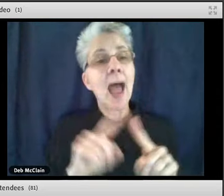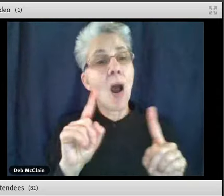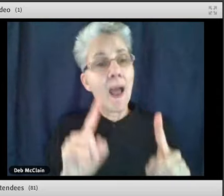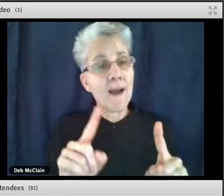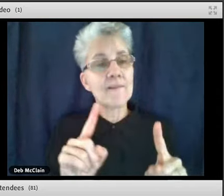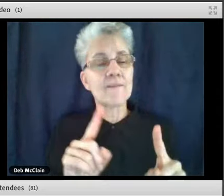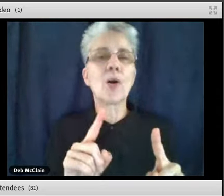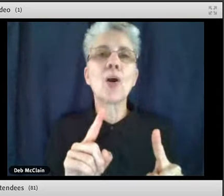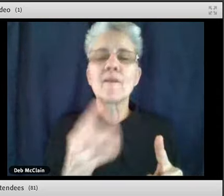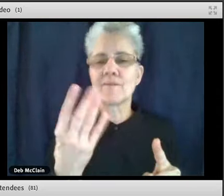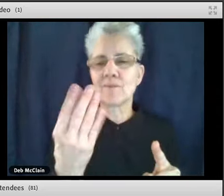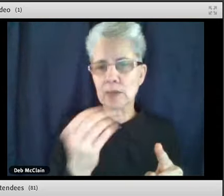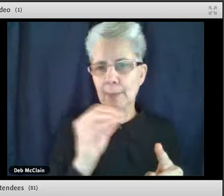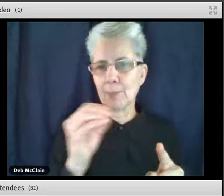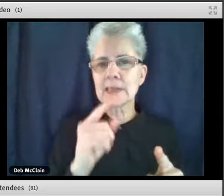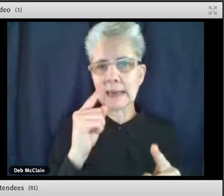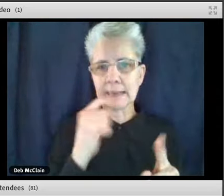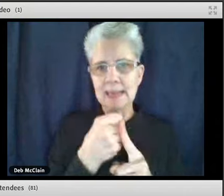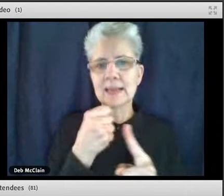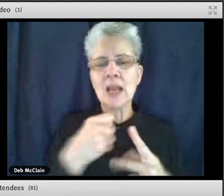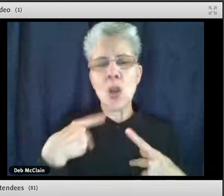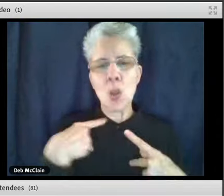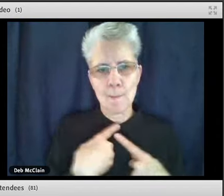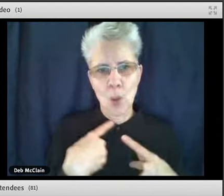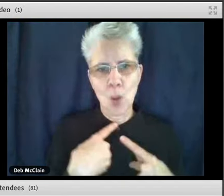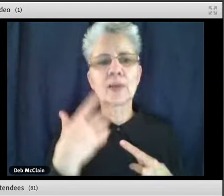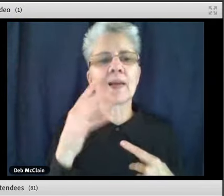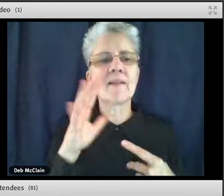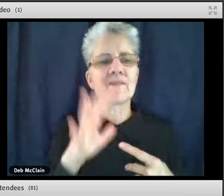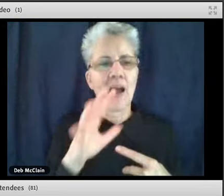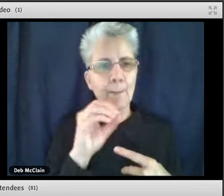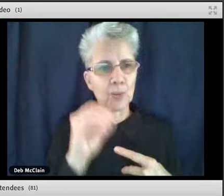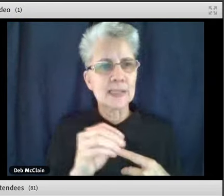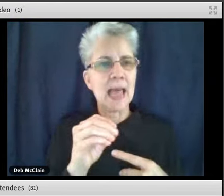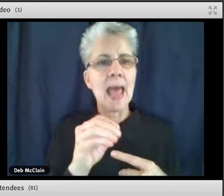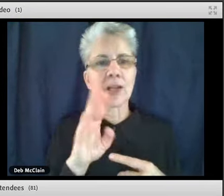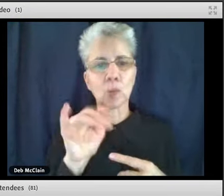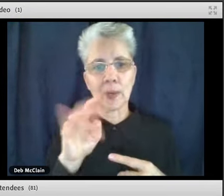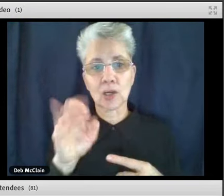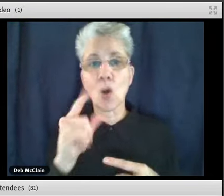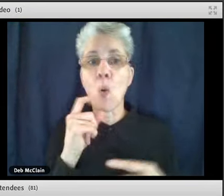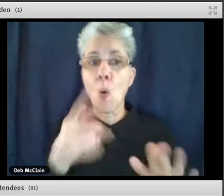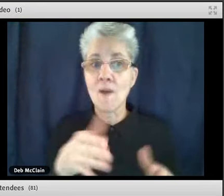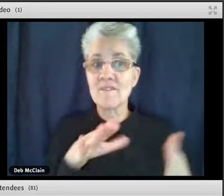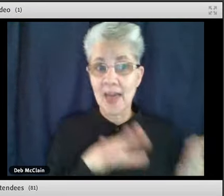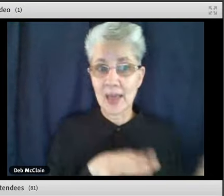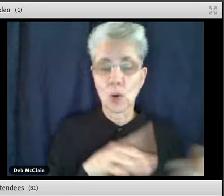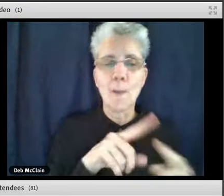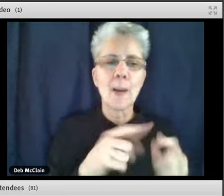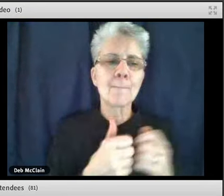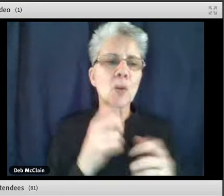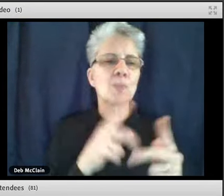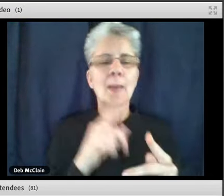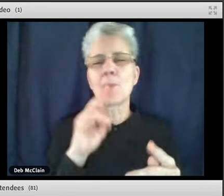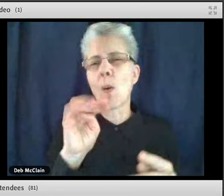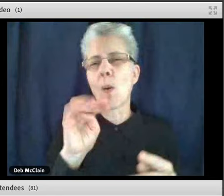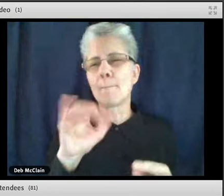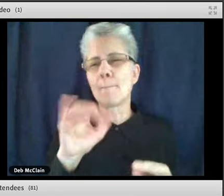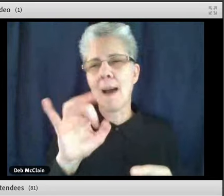is 0.2%. So I'm not in that category, but that's very great news. The virus can be wiped clean.